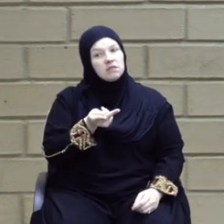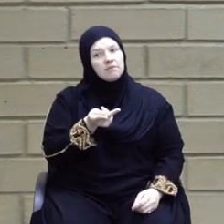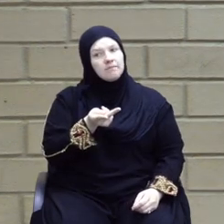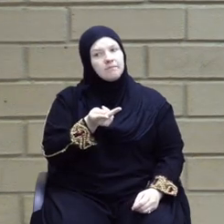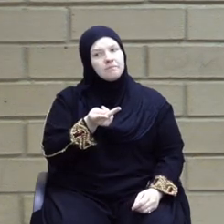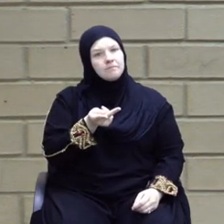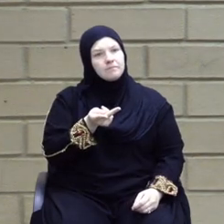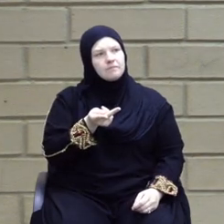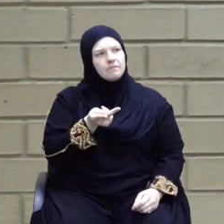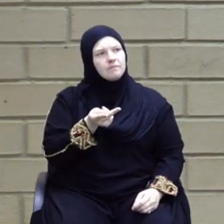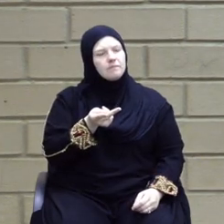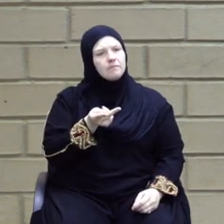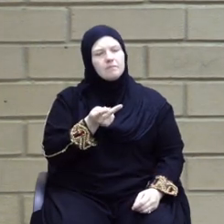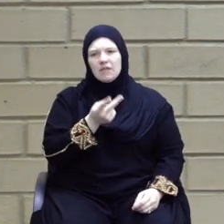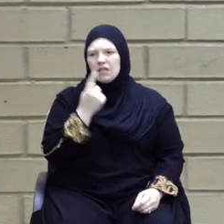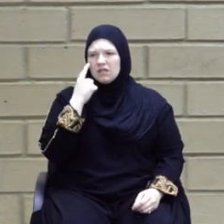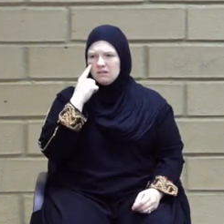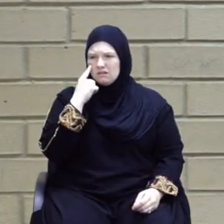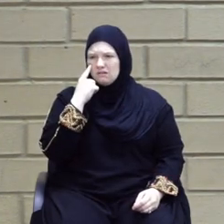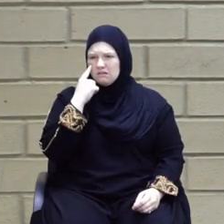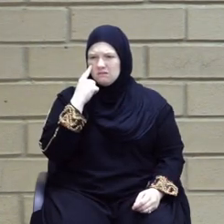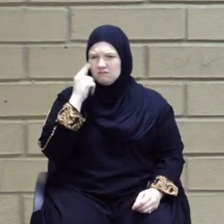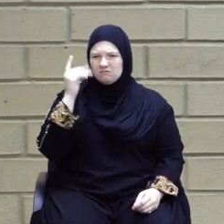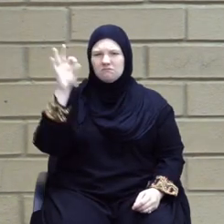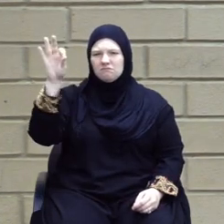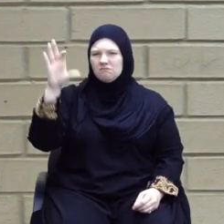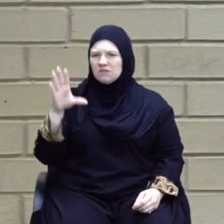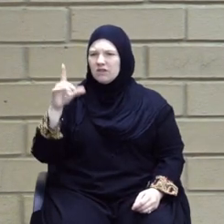minister, I think, either in the UK or France,